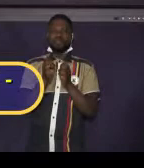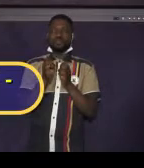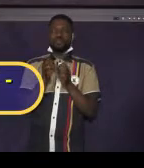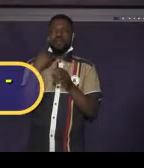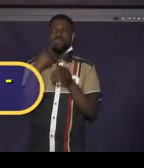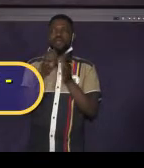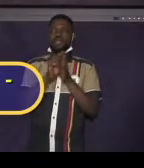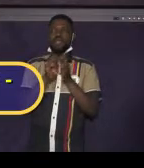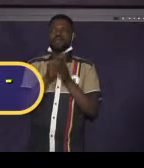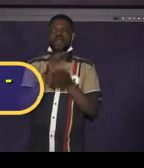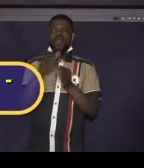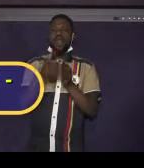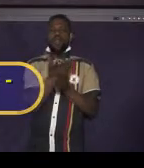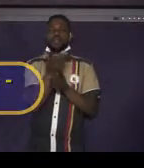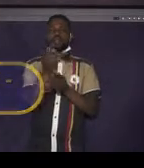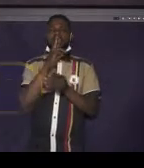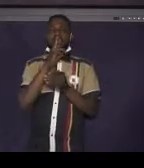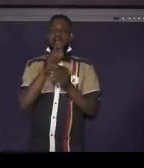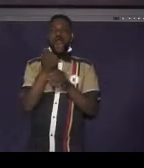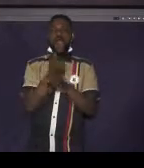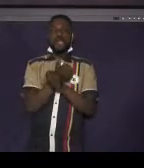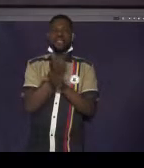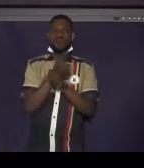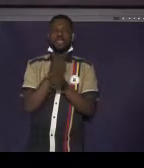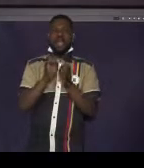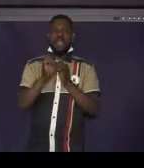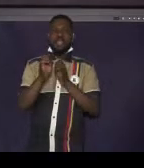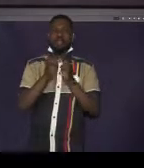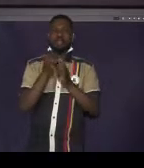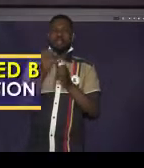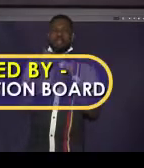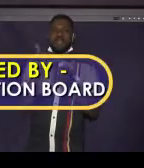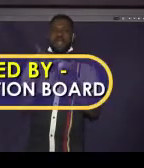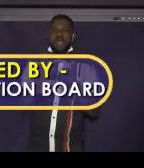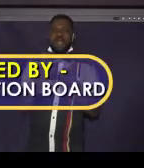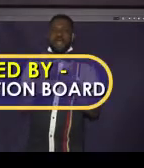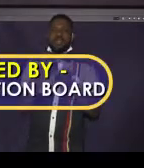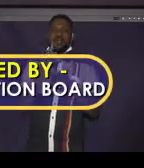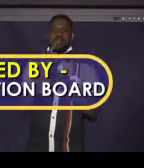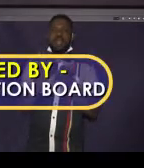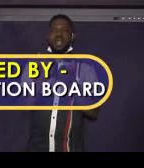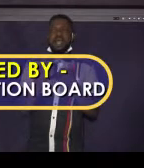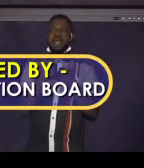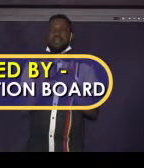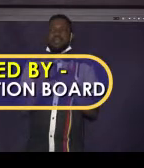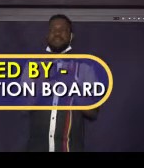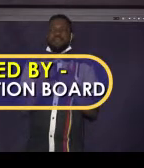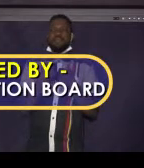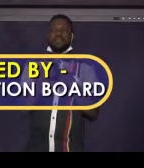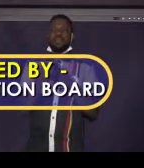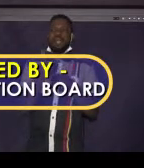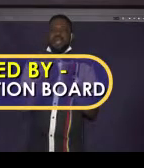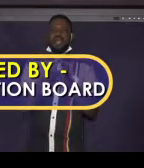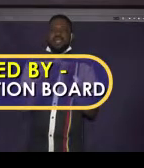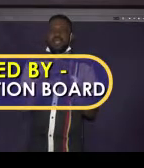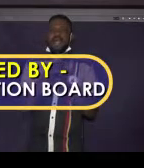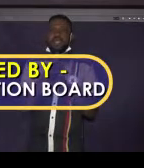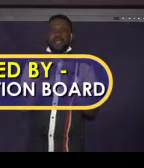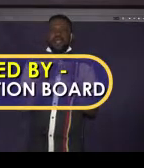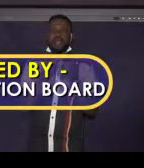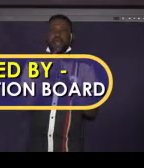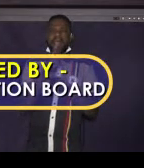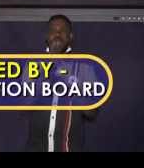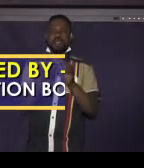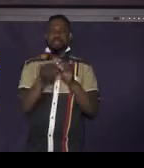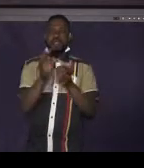expression. For instance, all these are algebraic expressions. This one has a letter and the number x